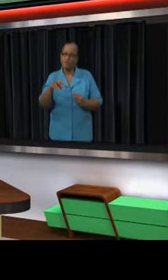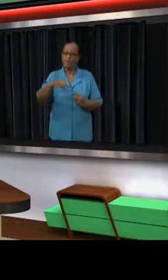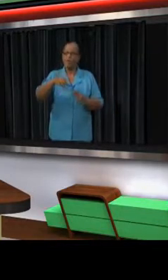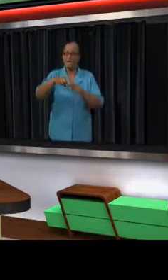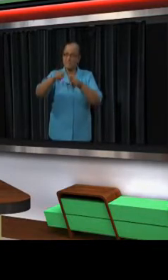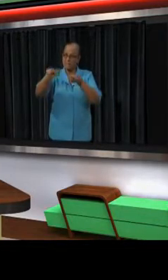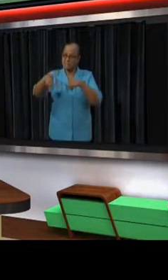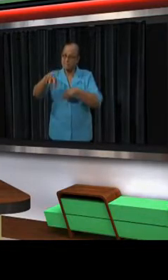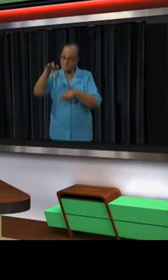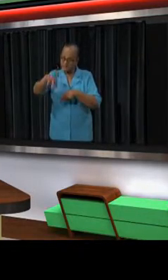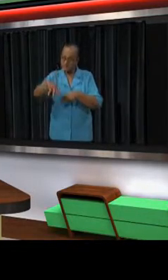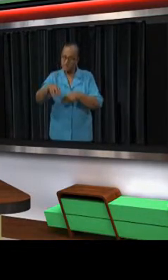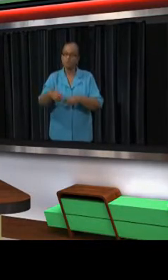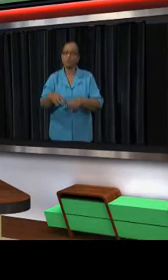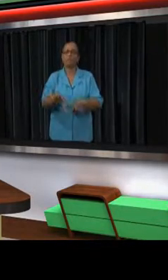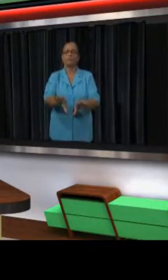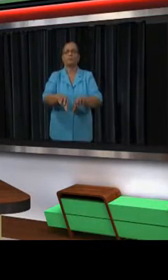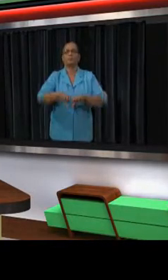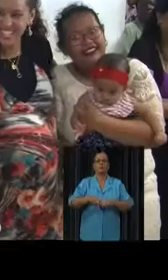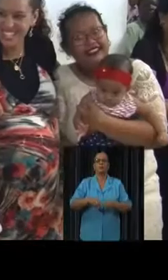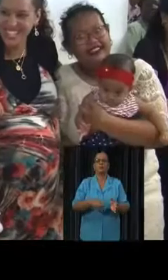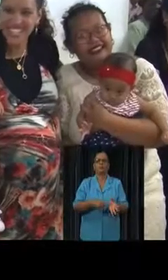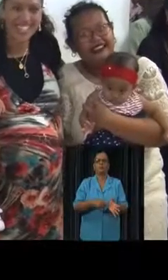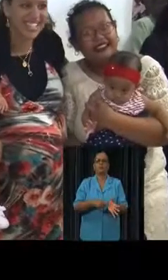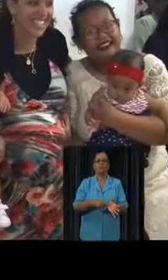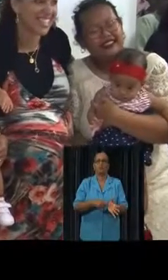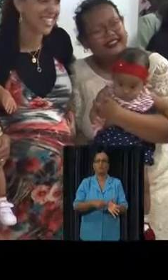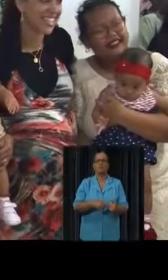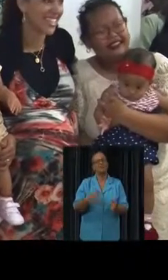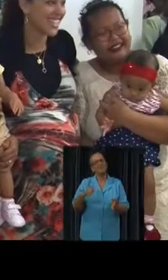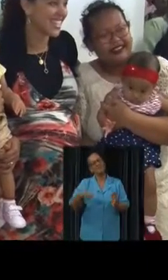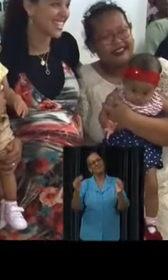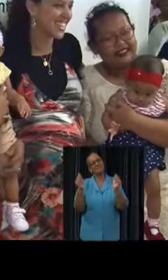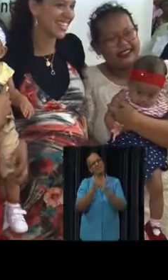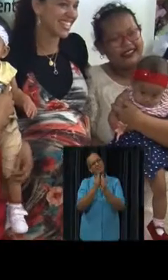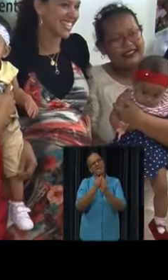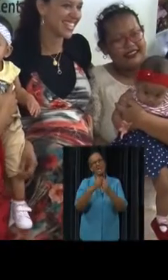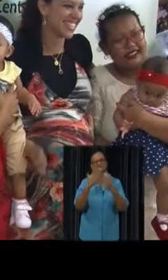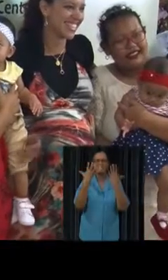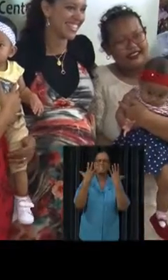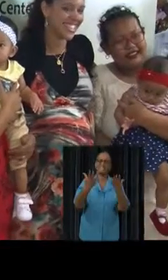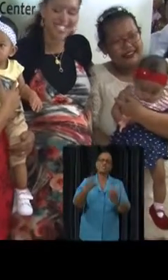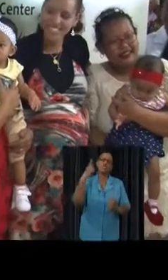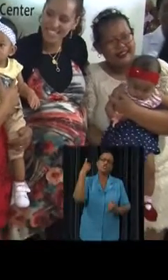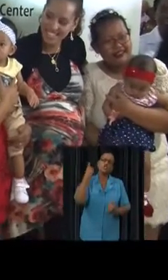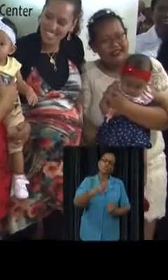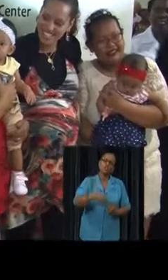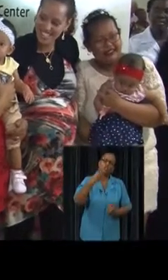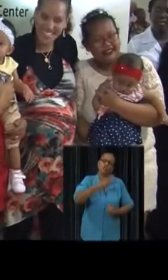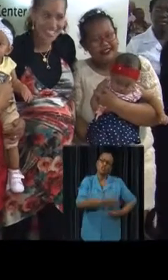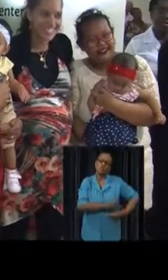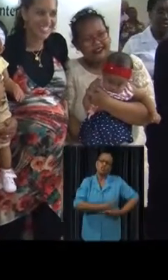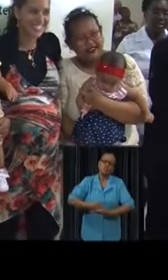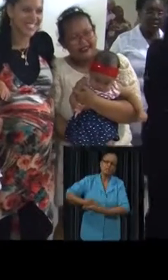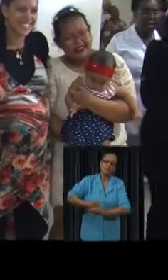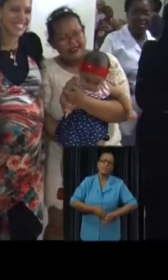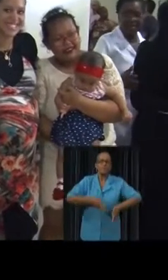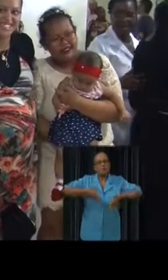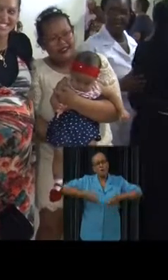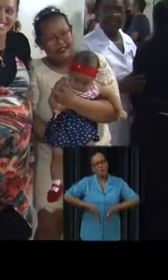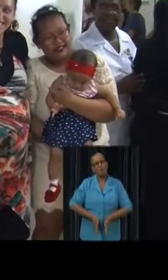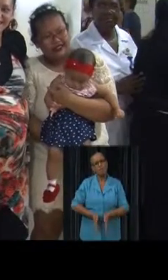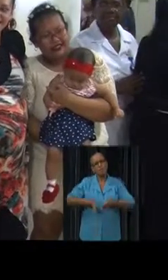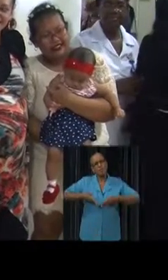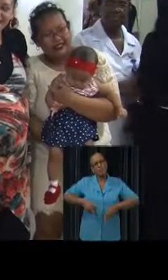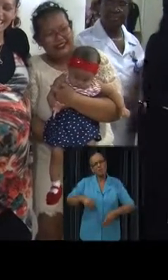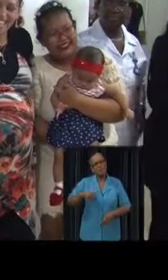center was inaugurated. About 10,000 babies are born in Suriname per year, of